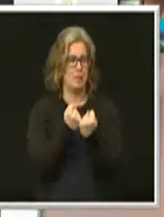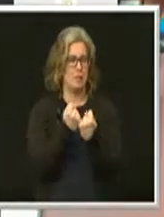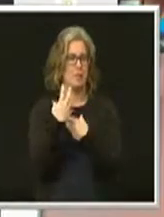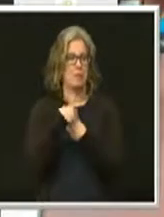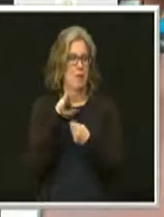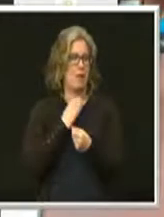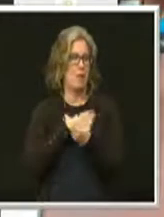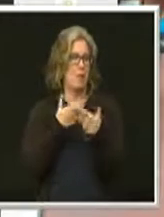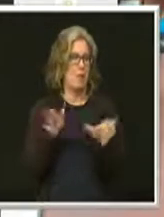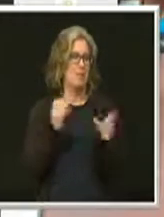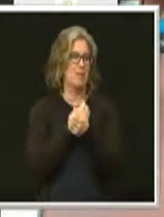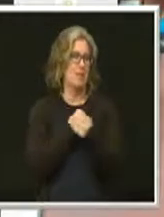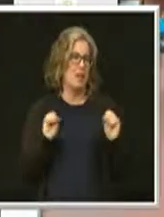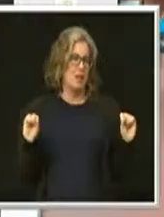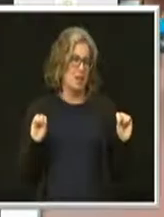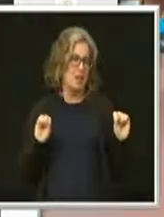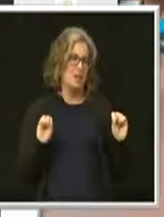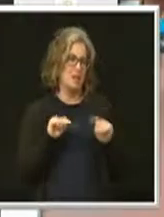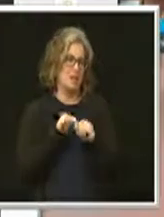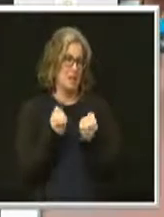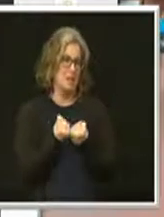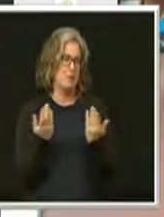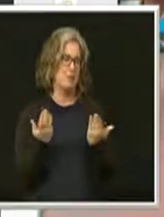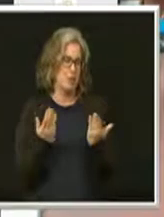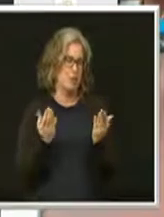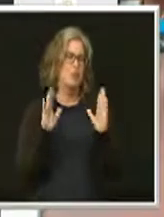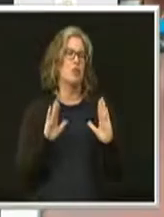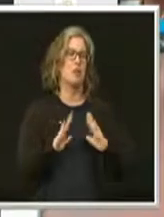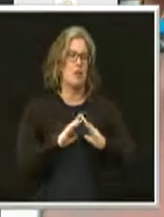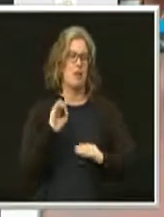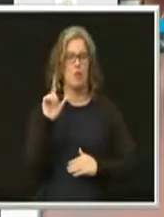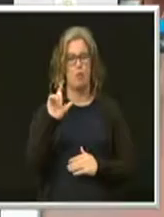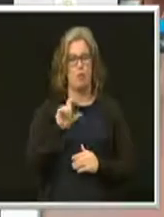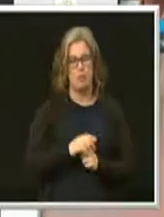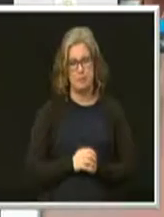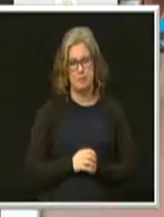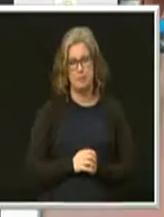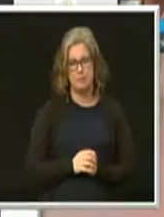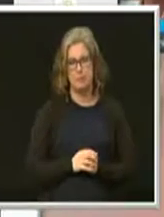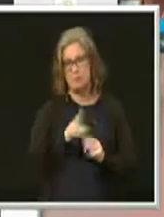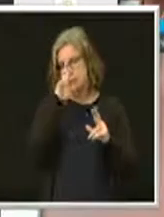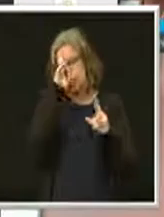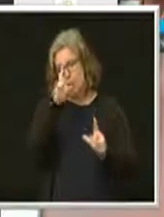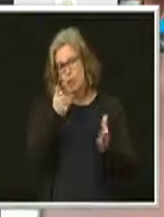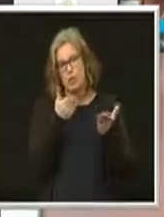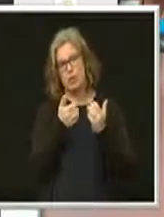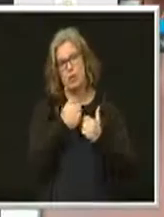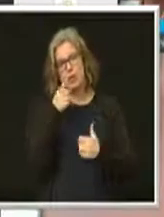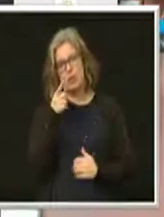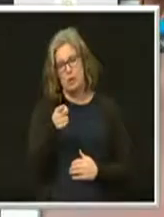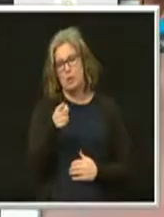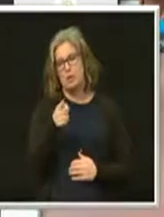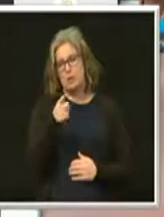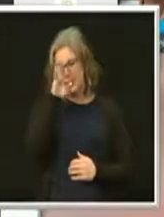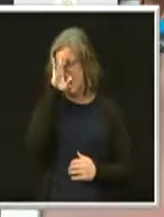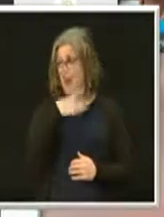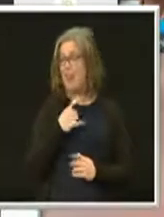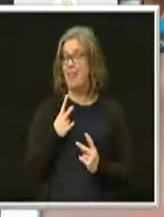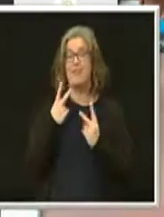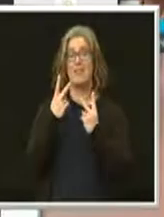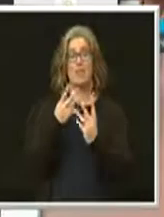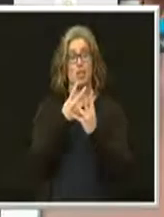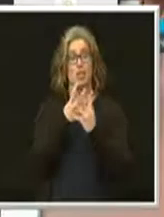of our public safety team here in the great city of Louisville. It's an honor to serve alongside of you all. As you know, I like to visit the